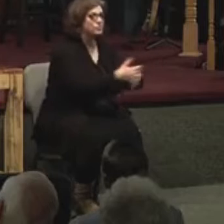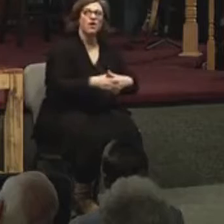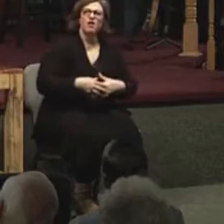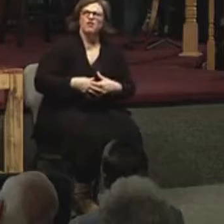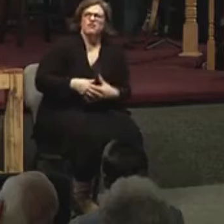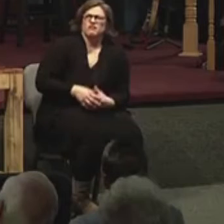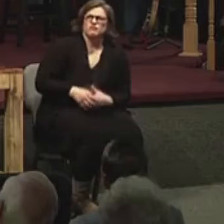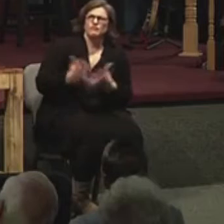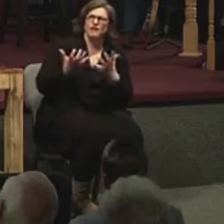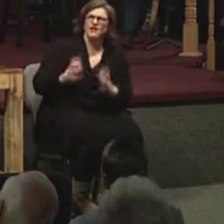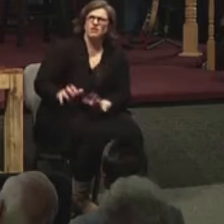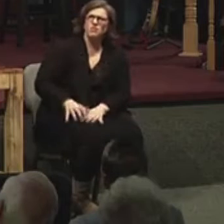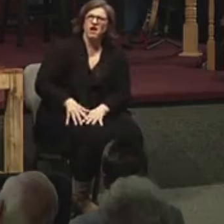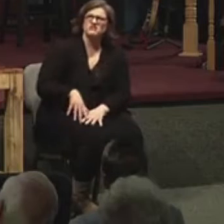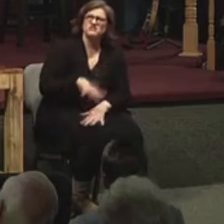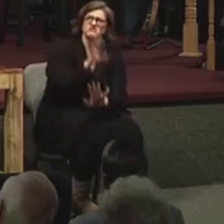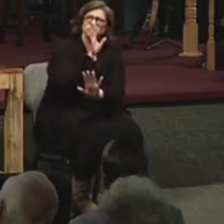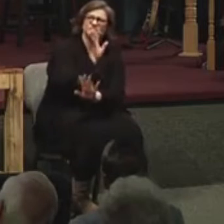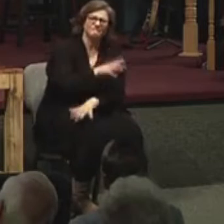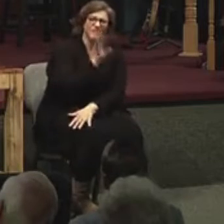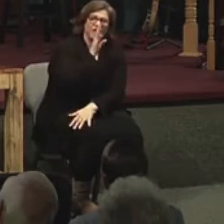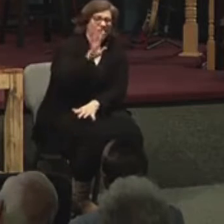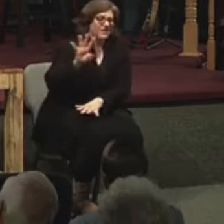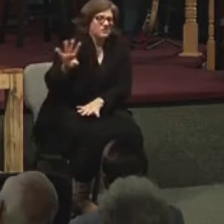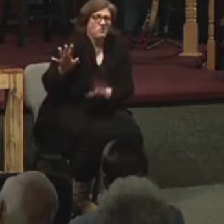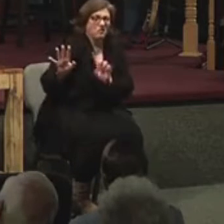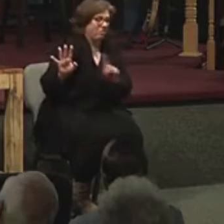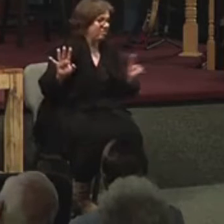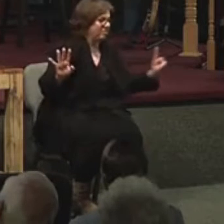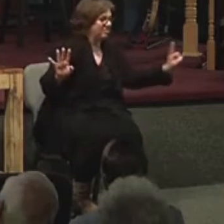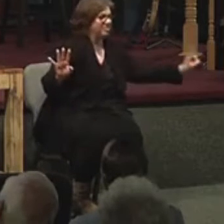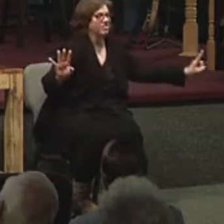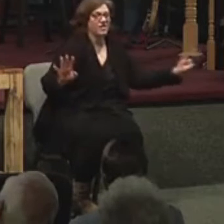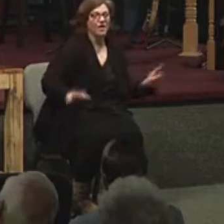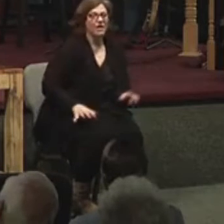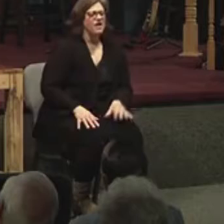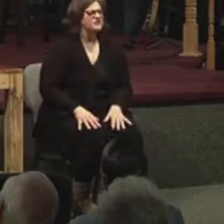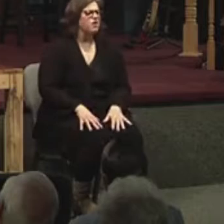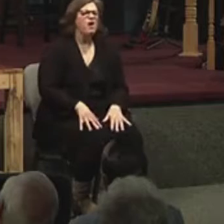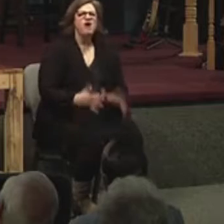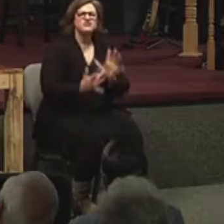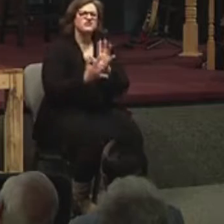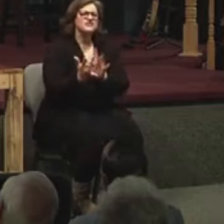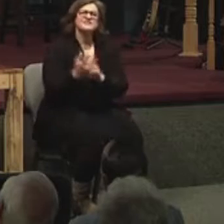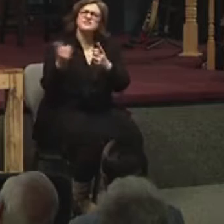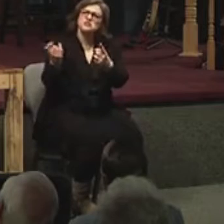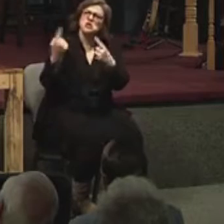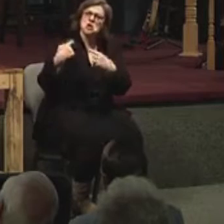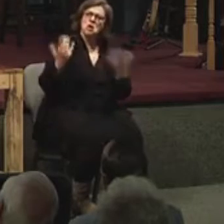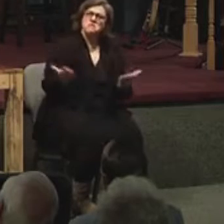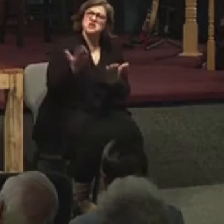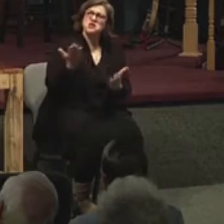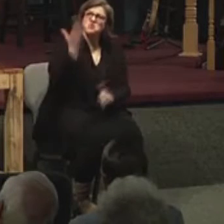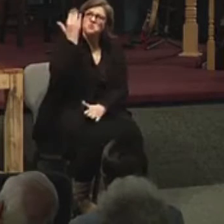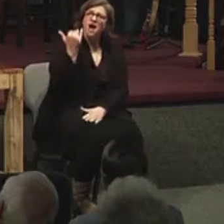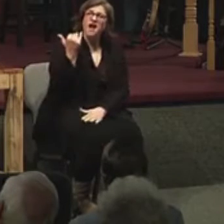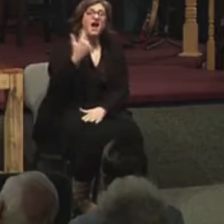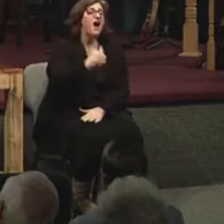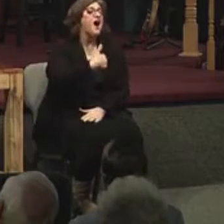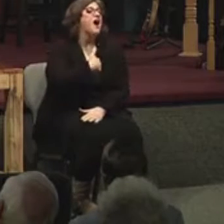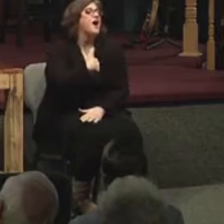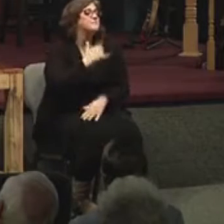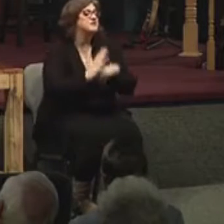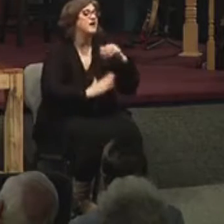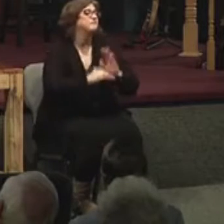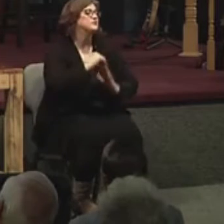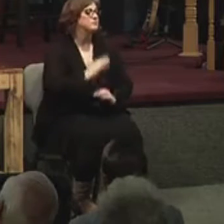that if I believe enough, then my life's going to be good. Jesus came to make me comfortable. Jesus came to give me good things. Jesus came to bail me out